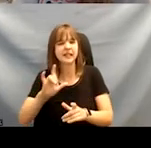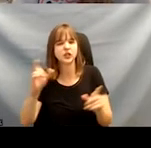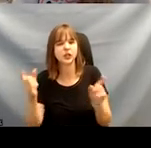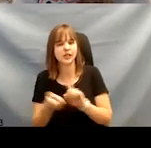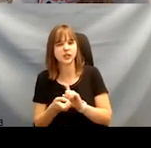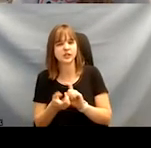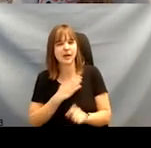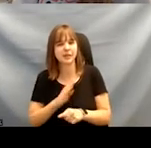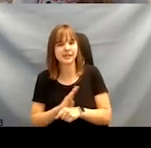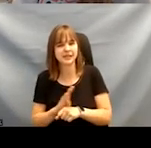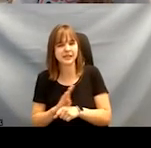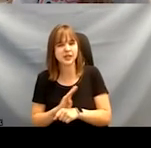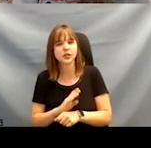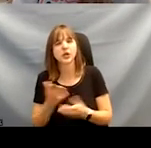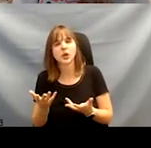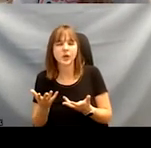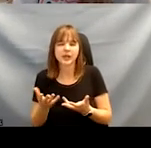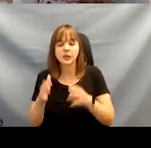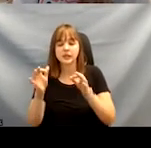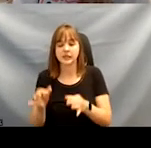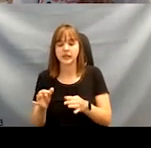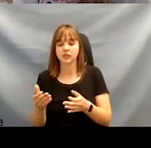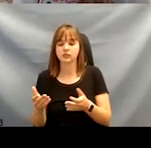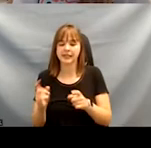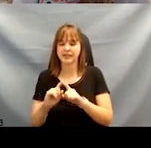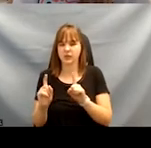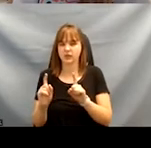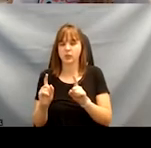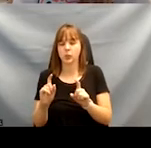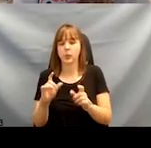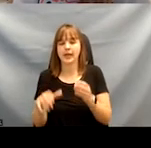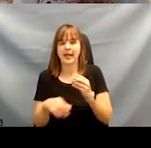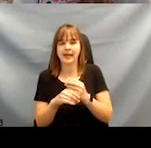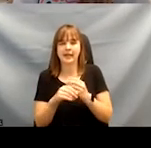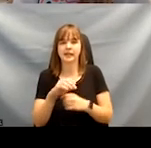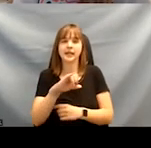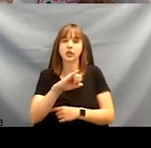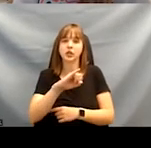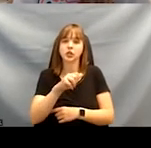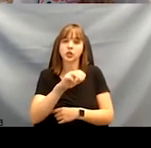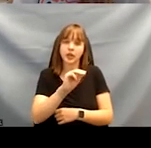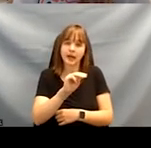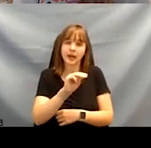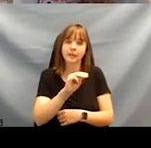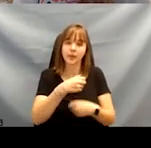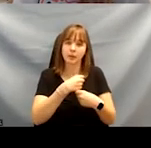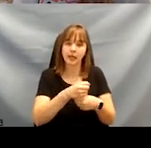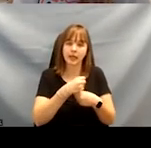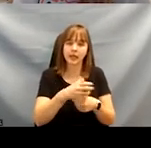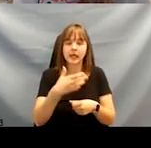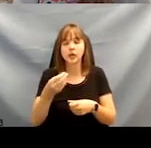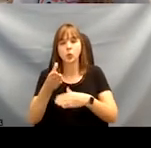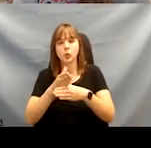stuff. So we do like jams and woodworking, and, you know, try and find ways to engage in hobbies that